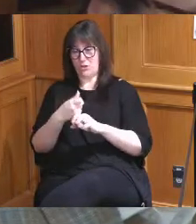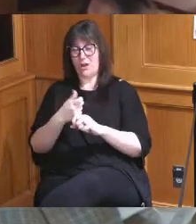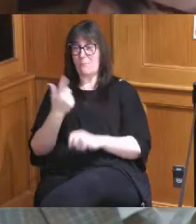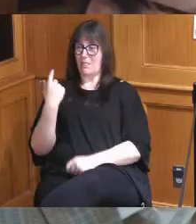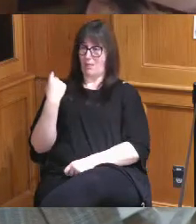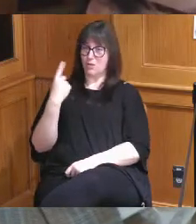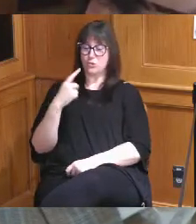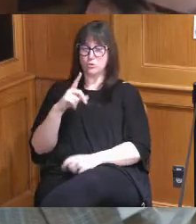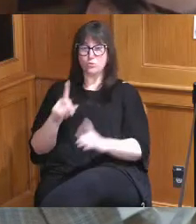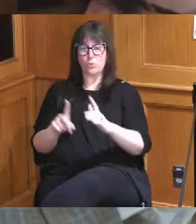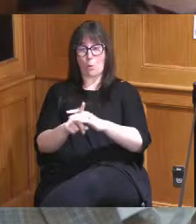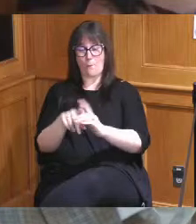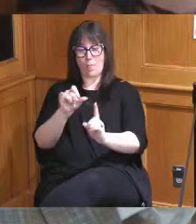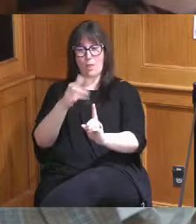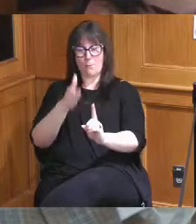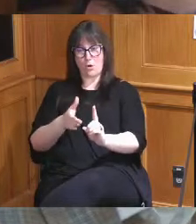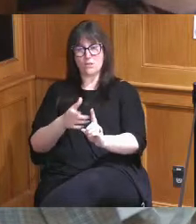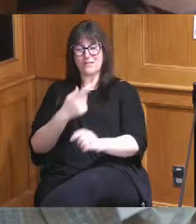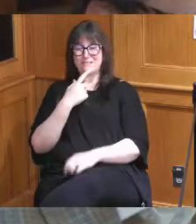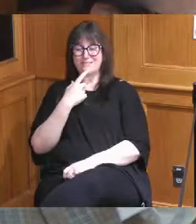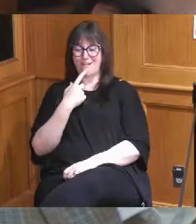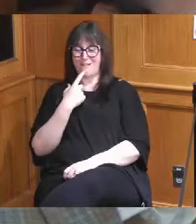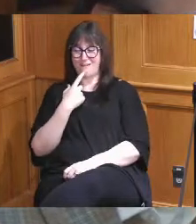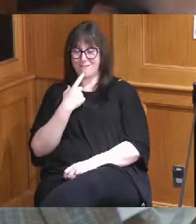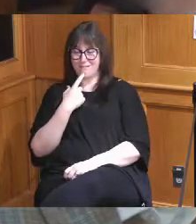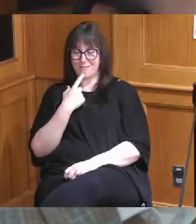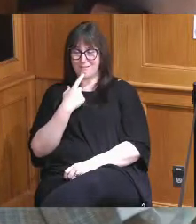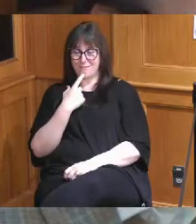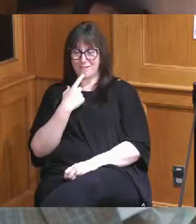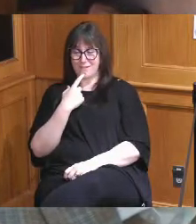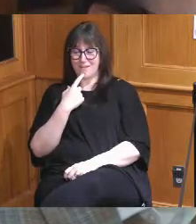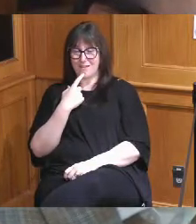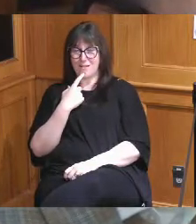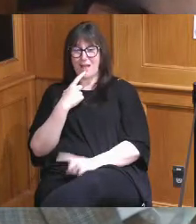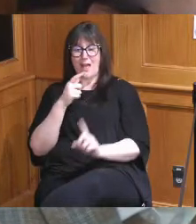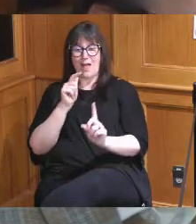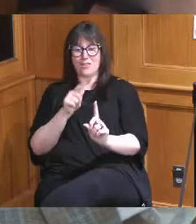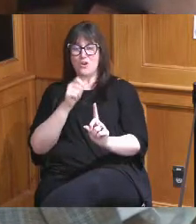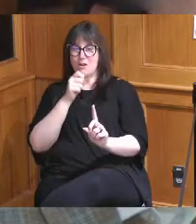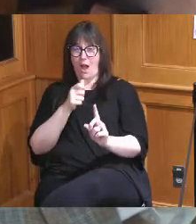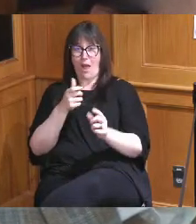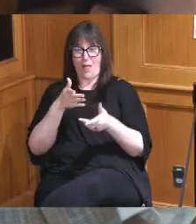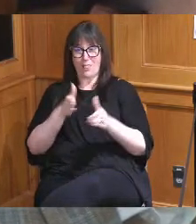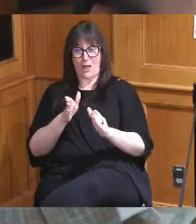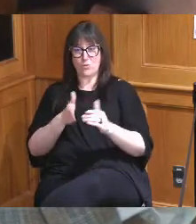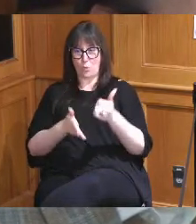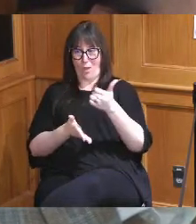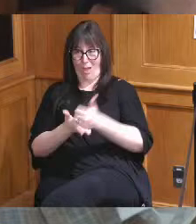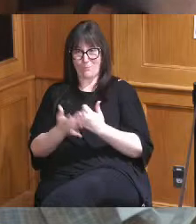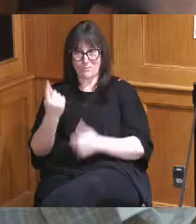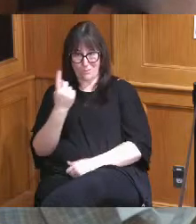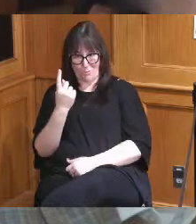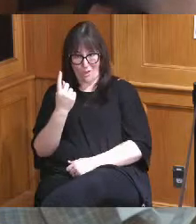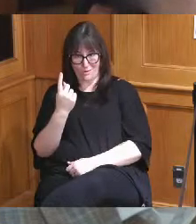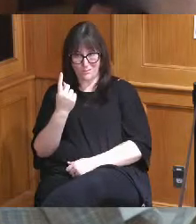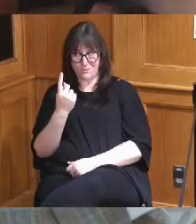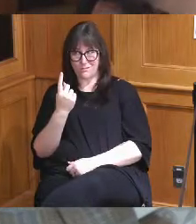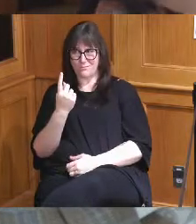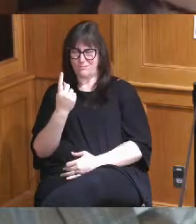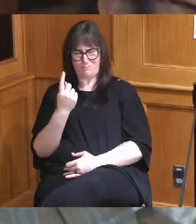did show up. And he indicated that they're not allowed to help anybody. So then they said, we're coming with